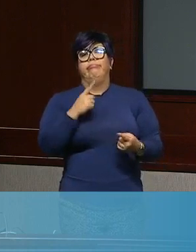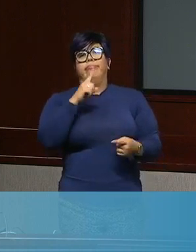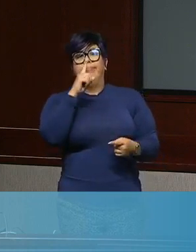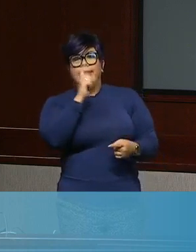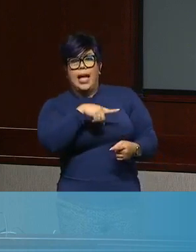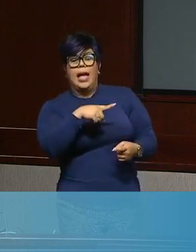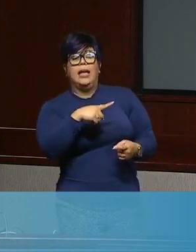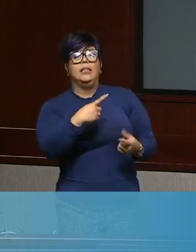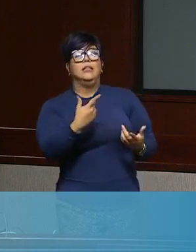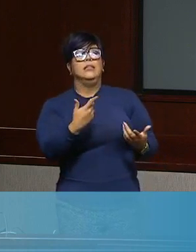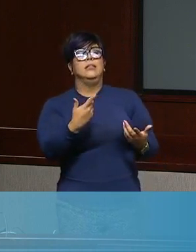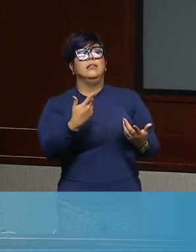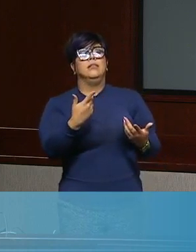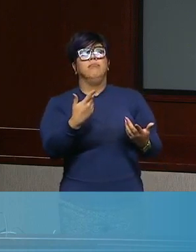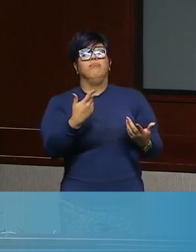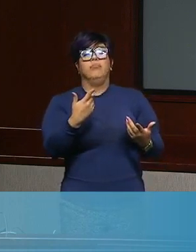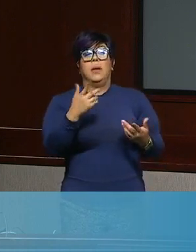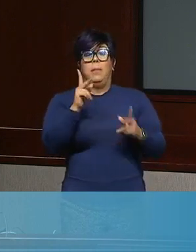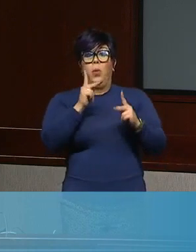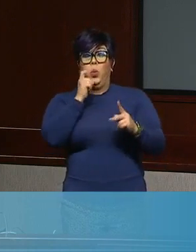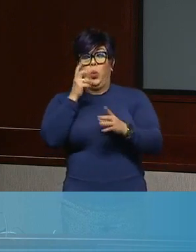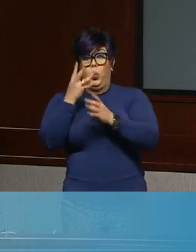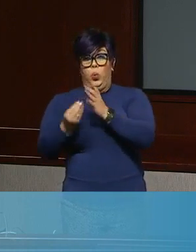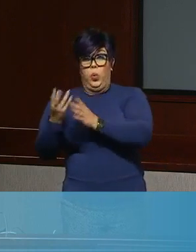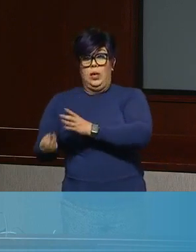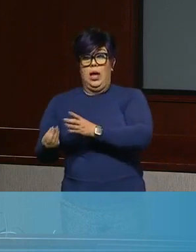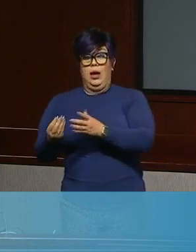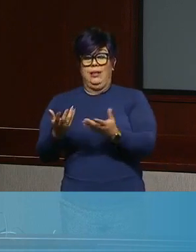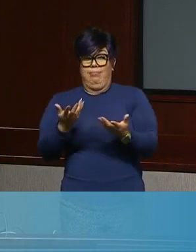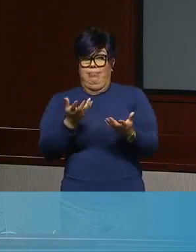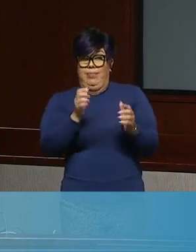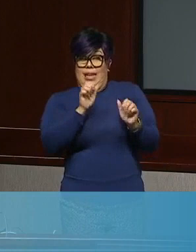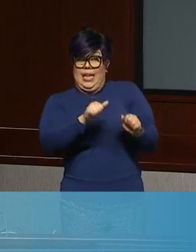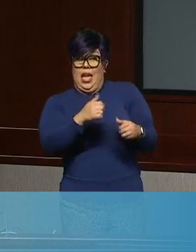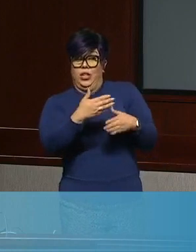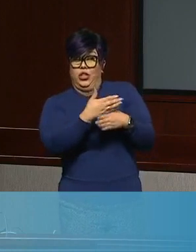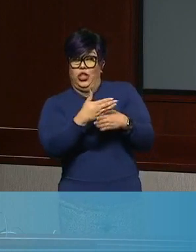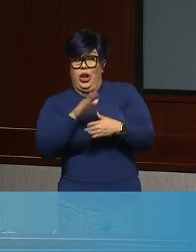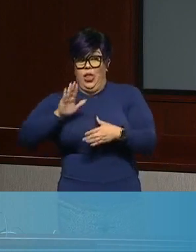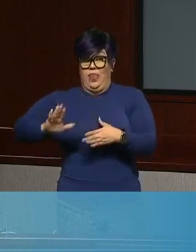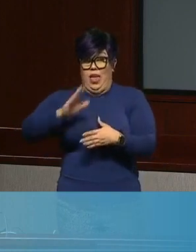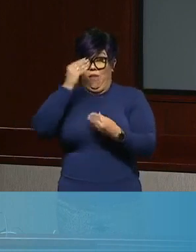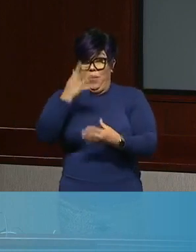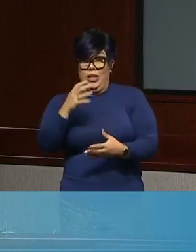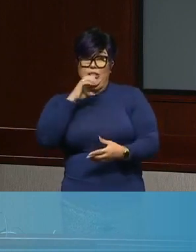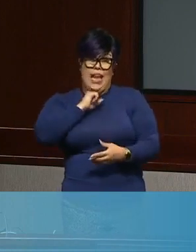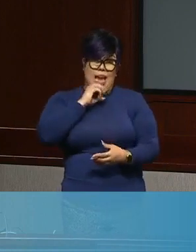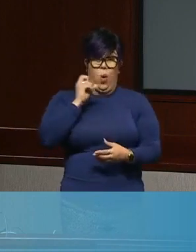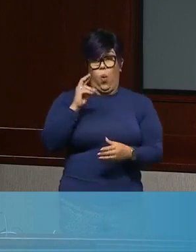people who have died. We're wondering if you have any updates as far as whether or not that information can be released.